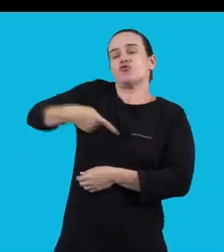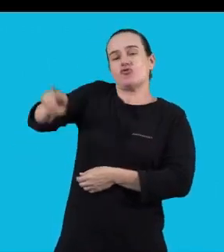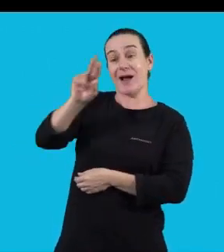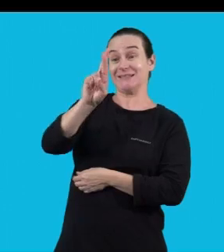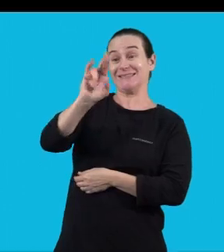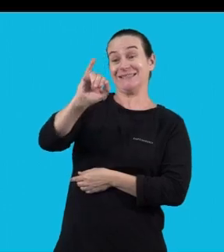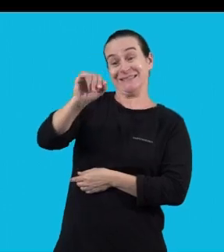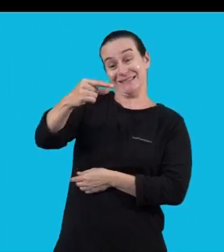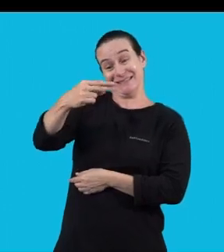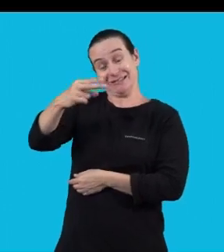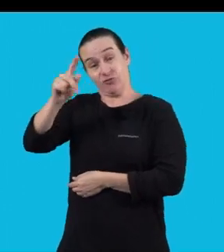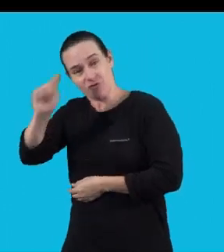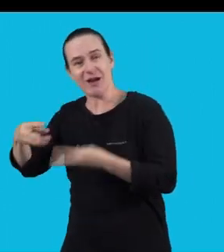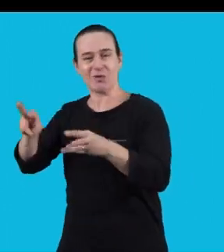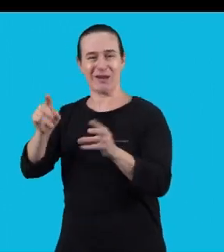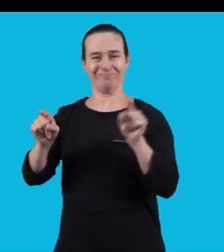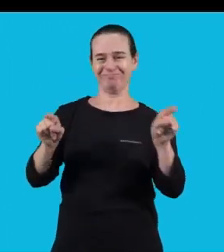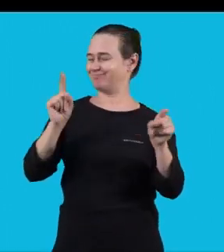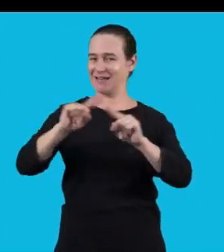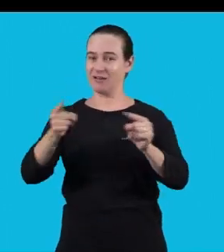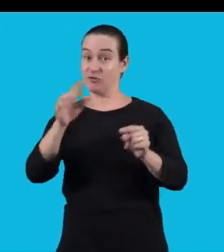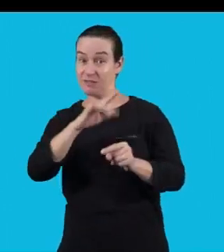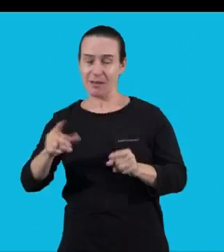pen, and right meaning correct.